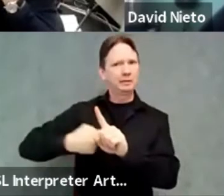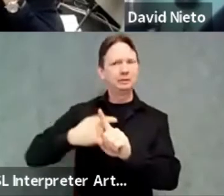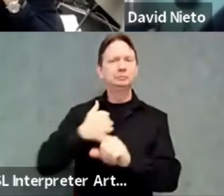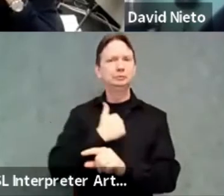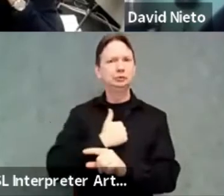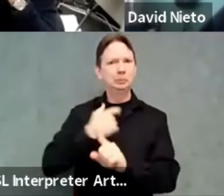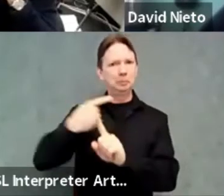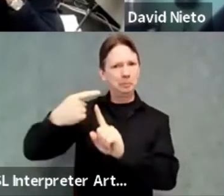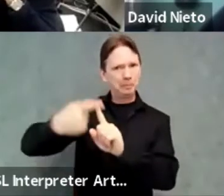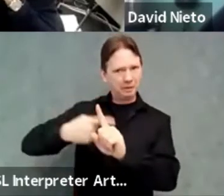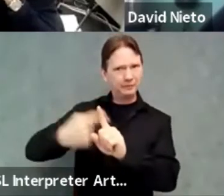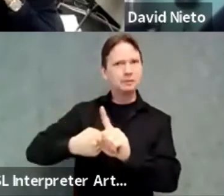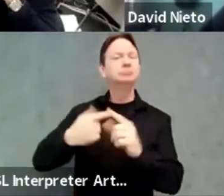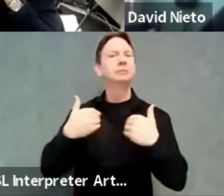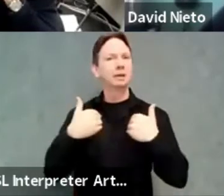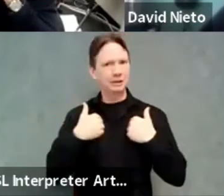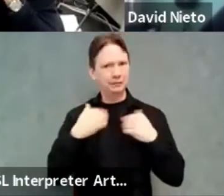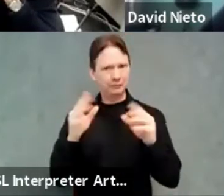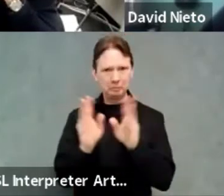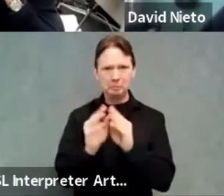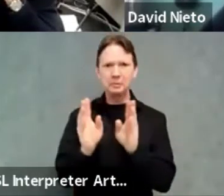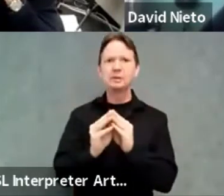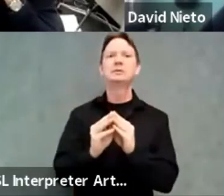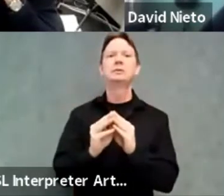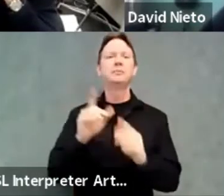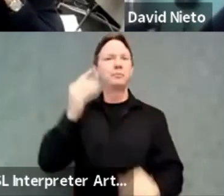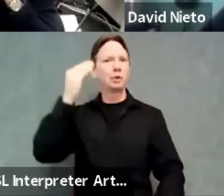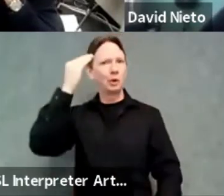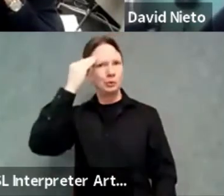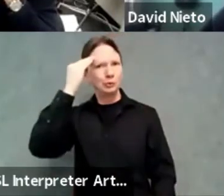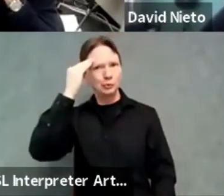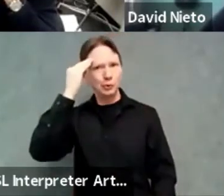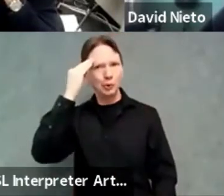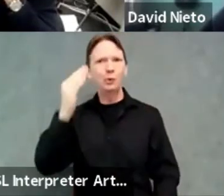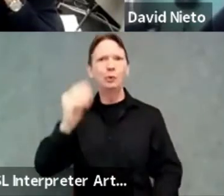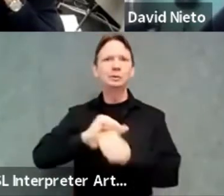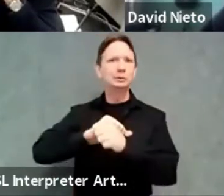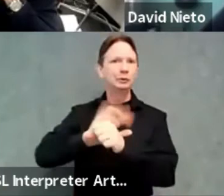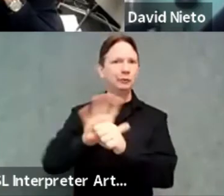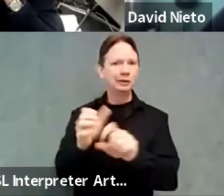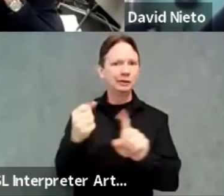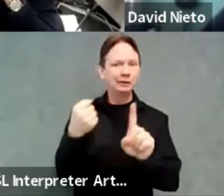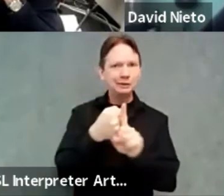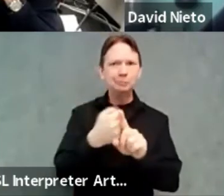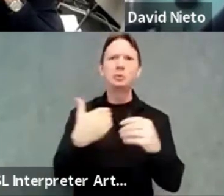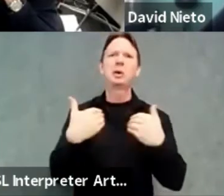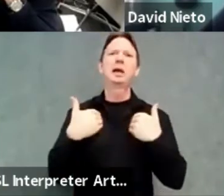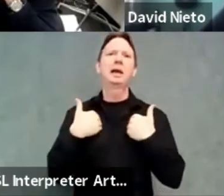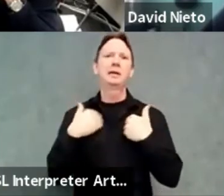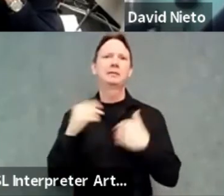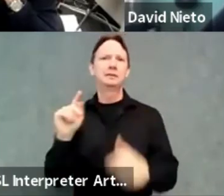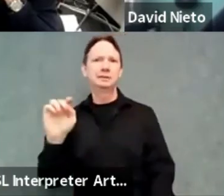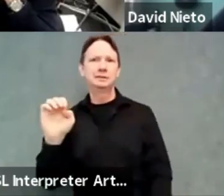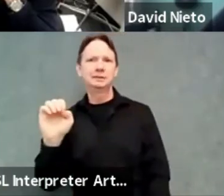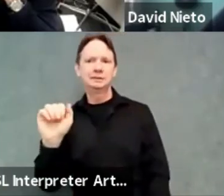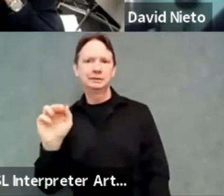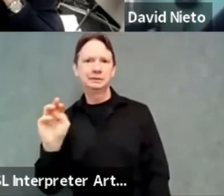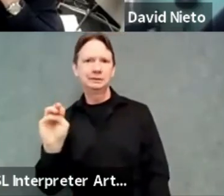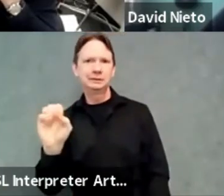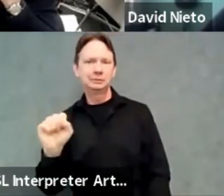and the use of Team and Zoom and perhaps other avenues, I think that there have